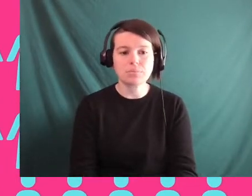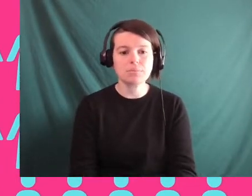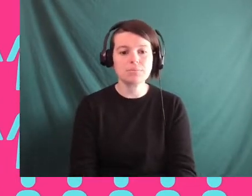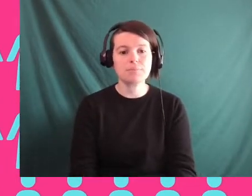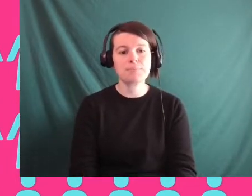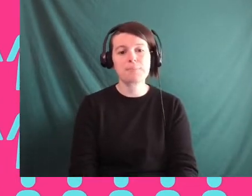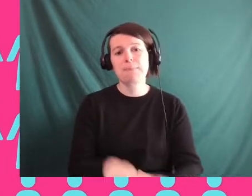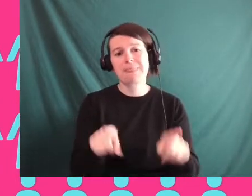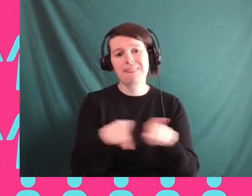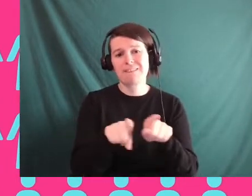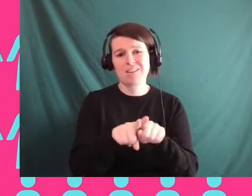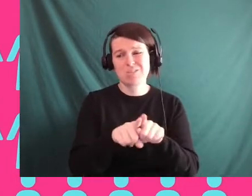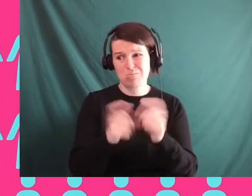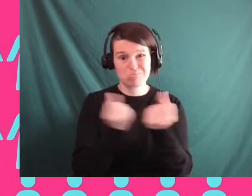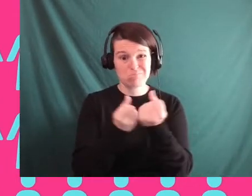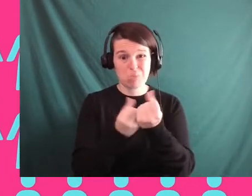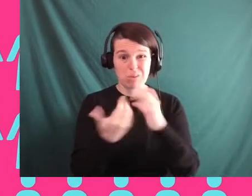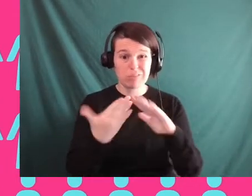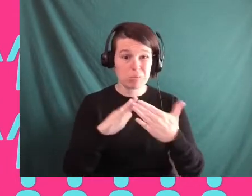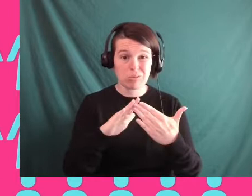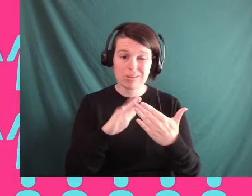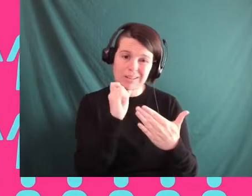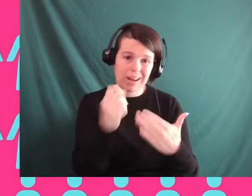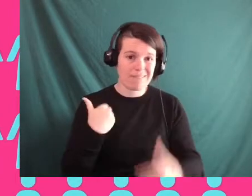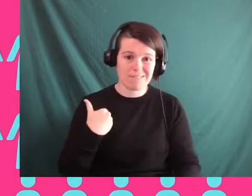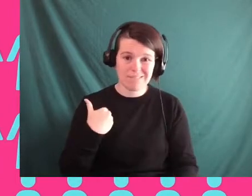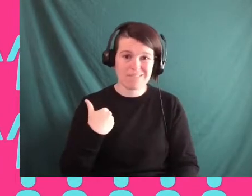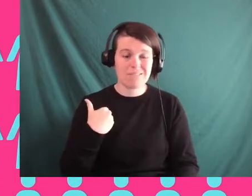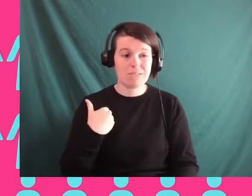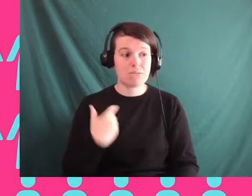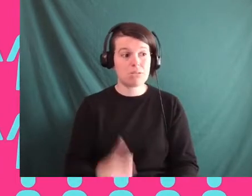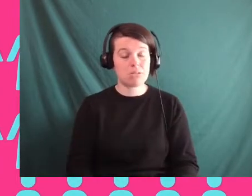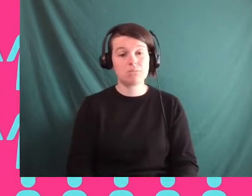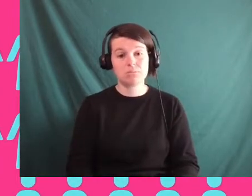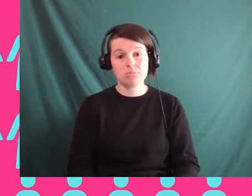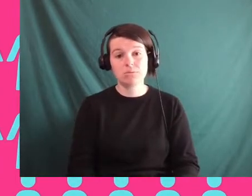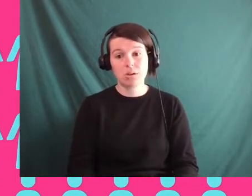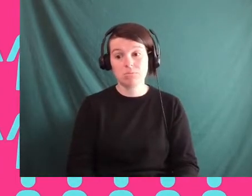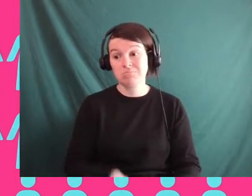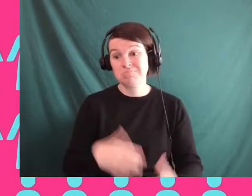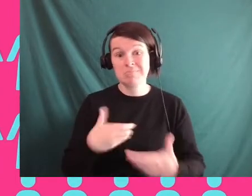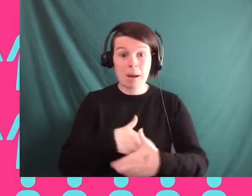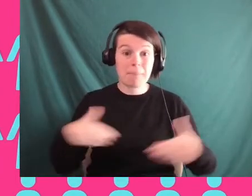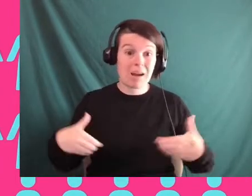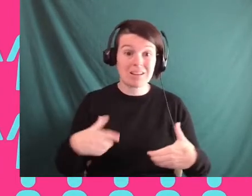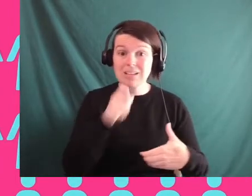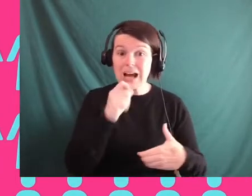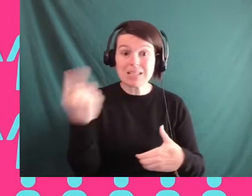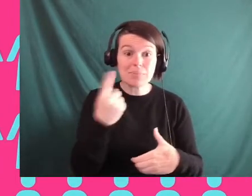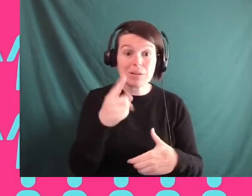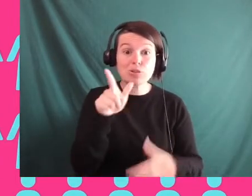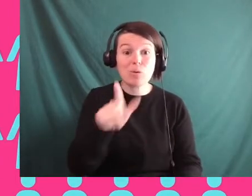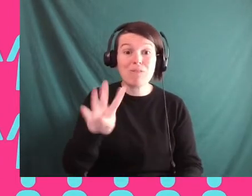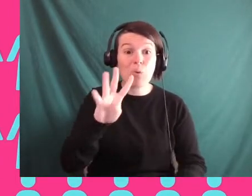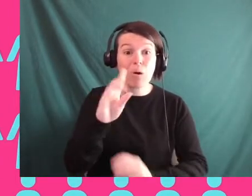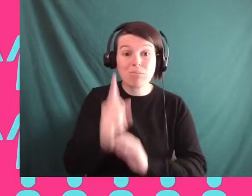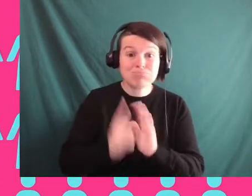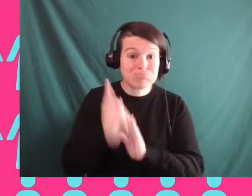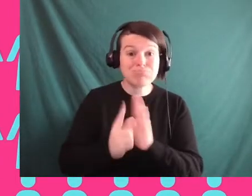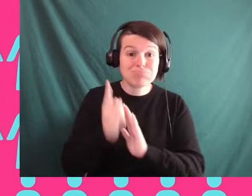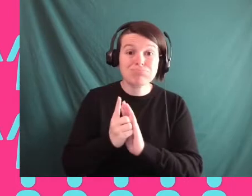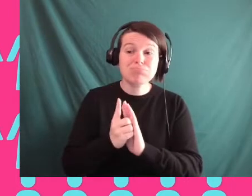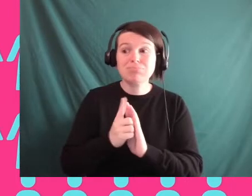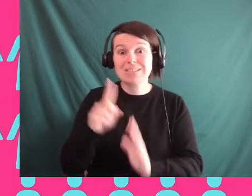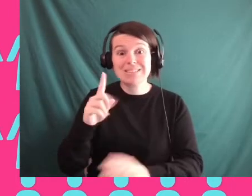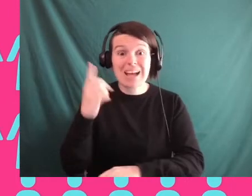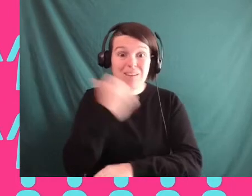the lack of a supportive community that makes them feel safe taking breaks from binding. Binding isn't something that you can do 24/7, so if